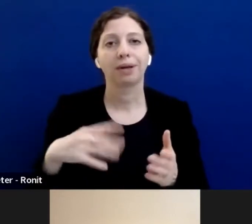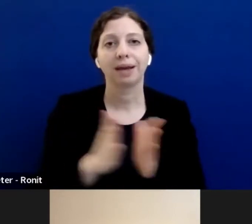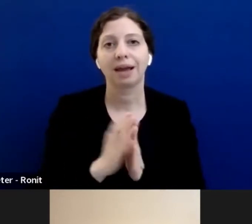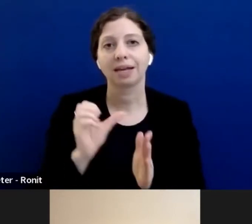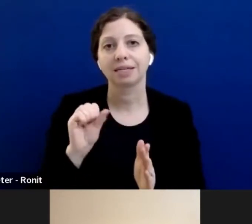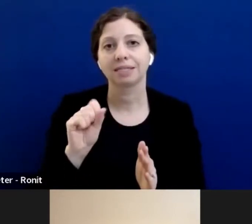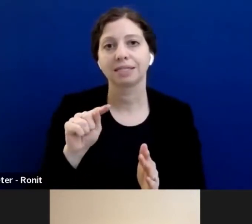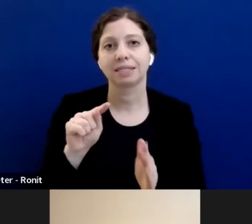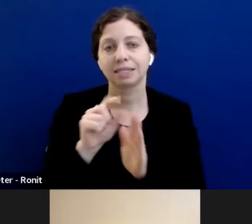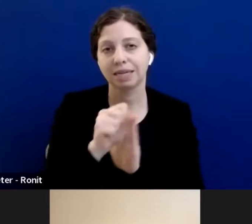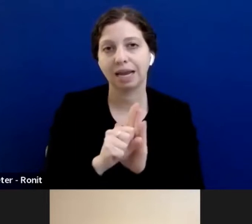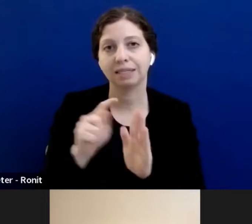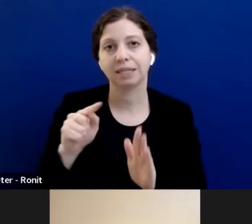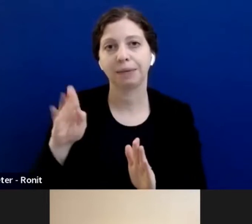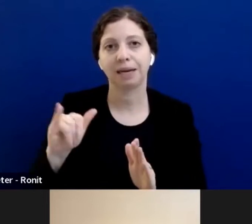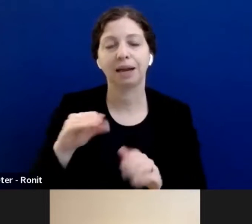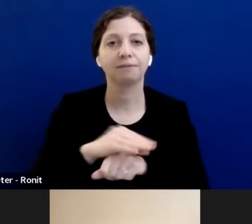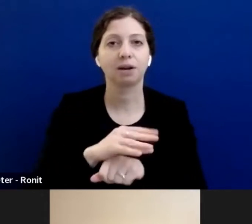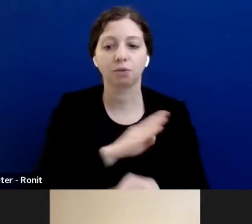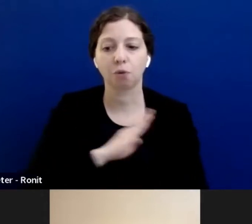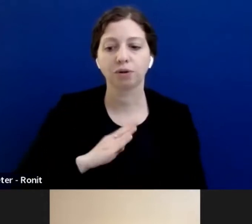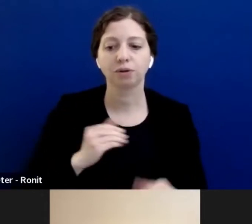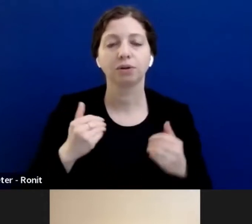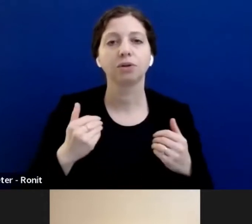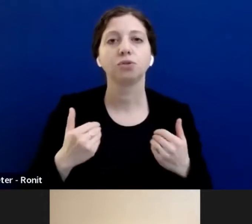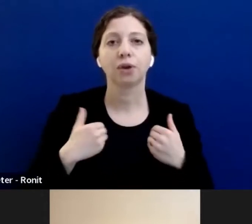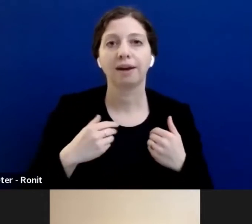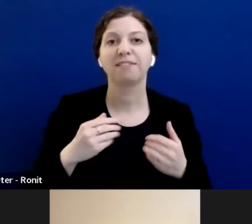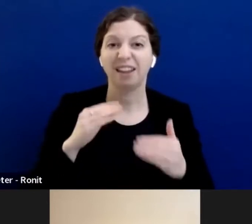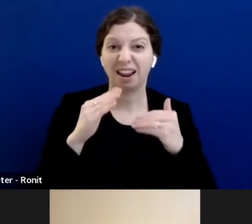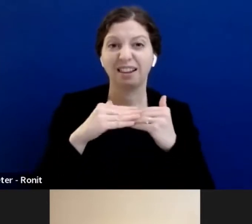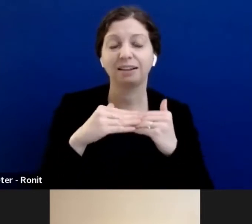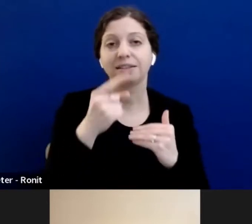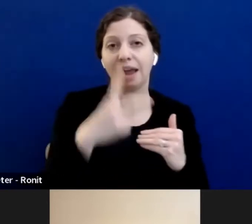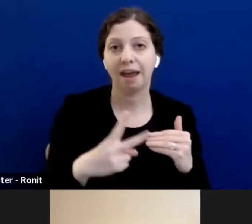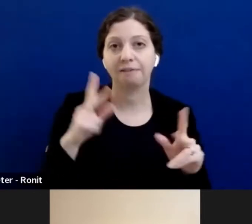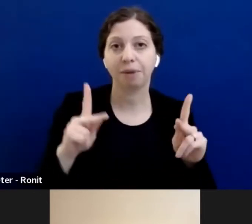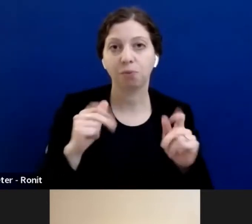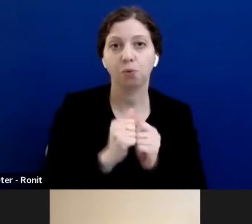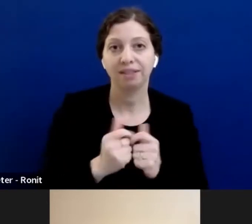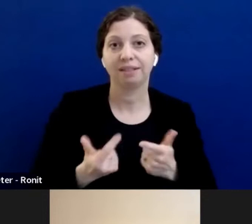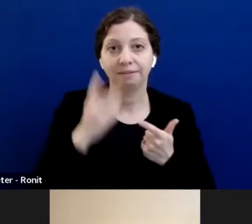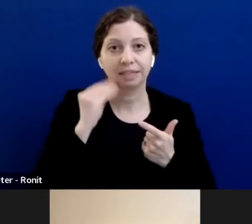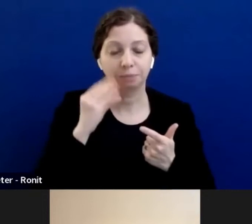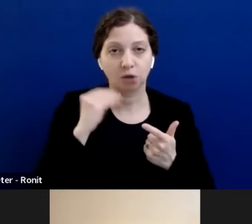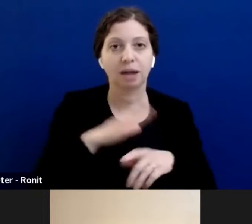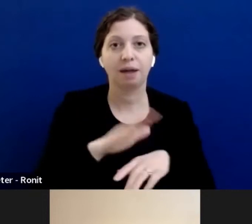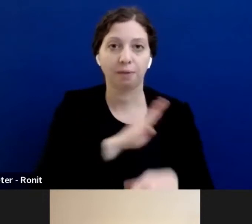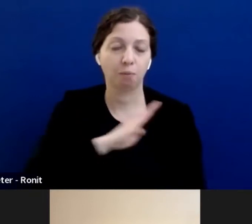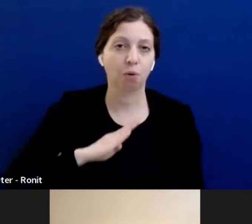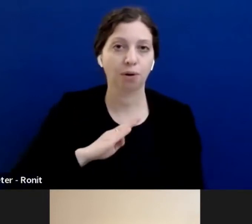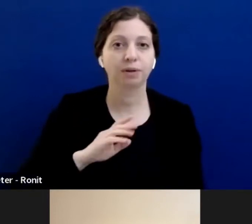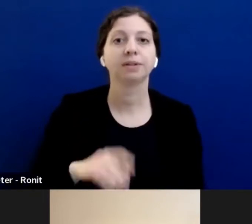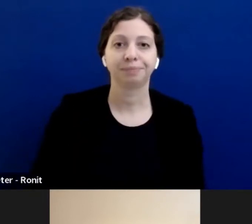advisory boards to have at least half of people with lived experience on their boards. The TBI State